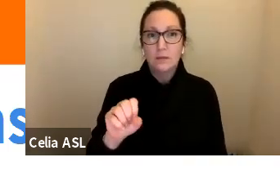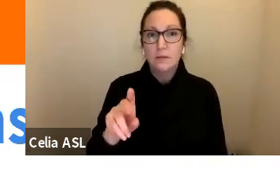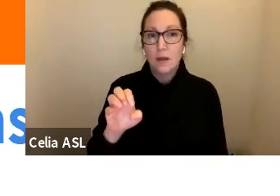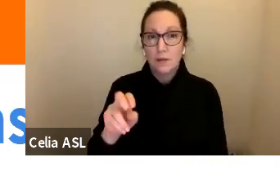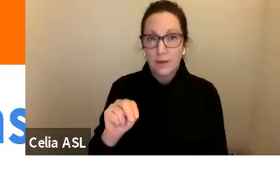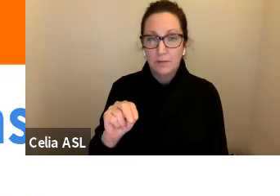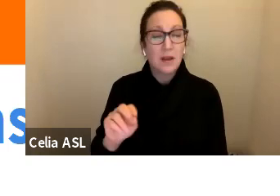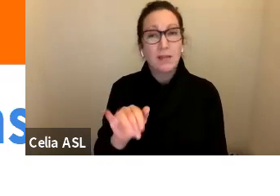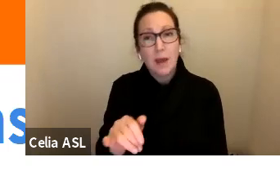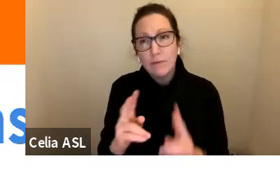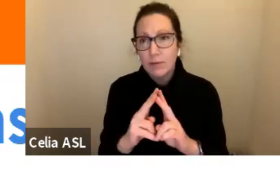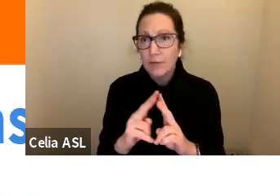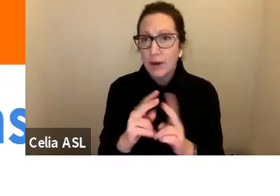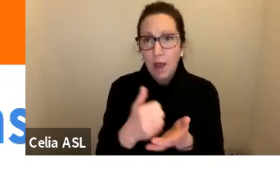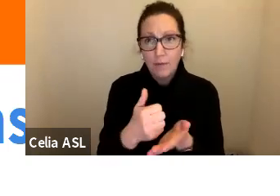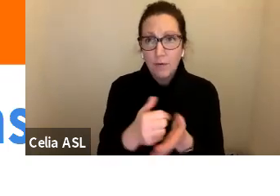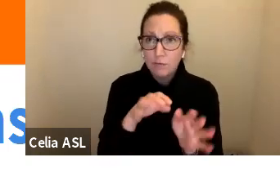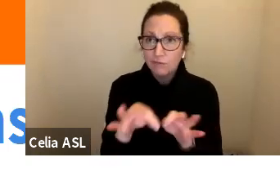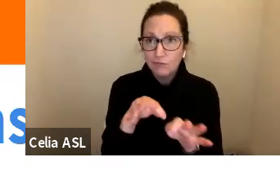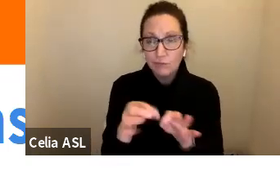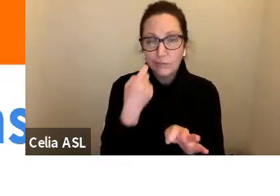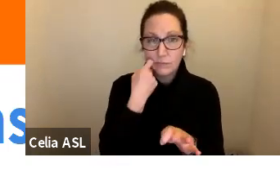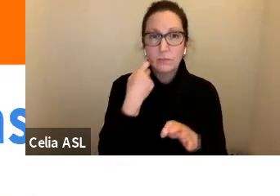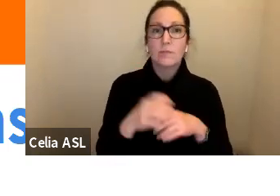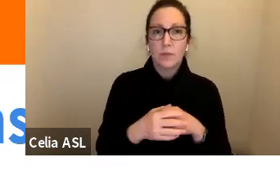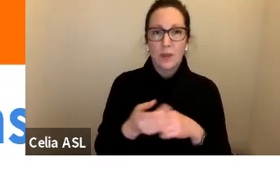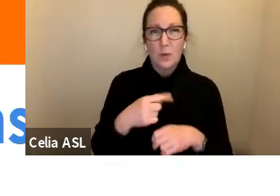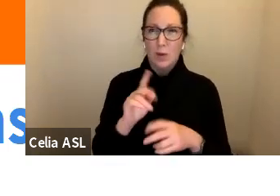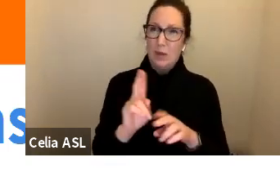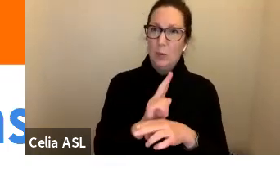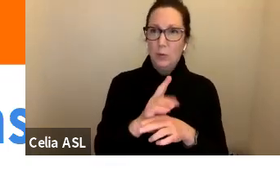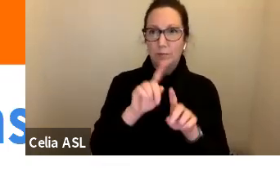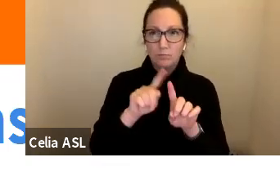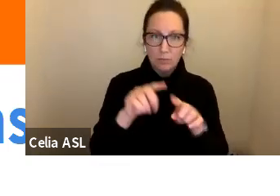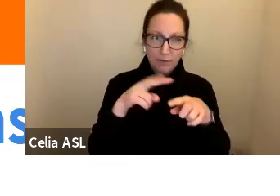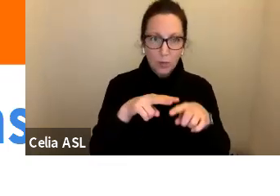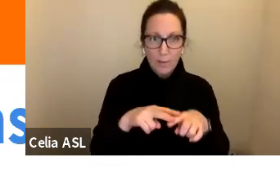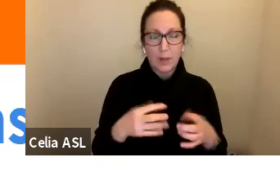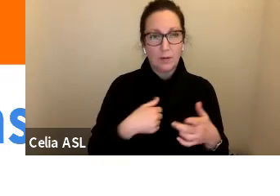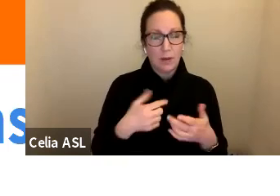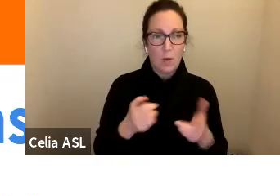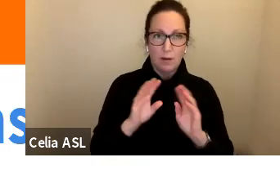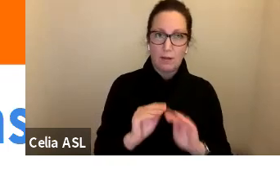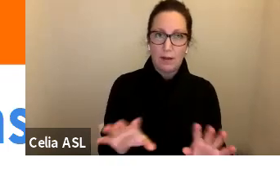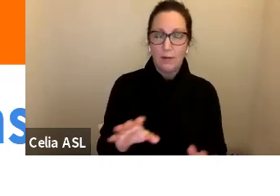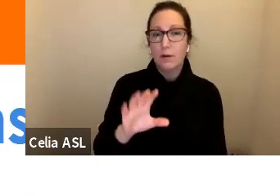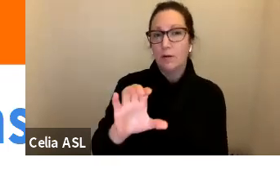helpful. I just want to make sure that, again, because we use these terms, that it's clear for all of us. So a census